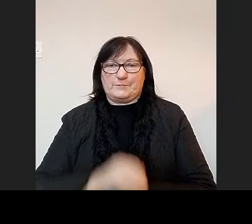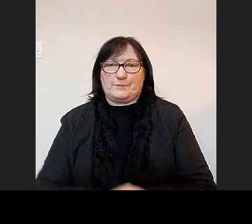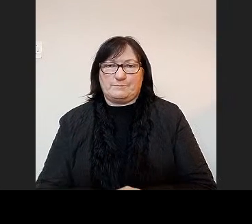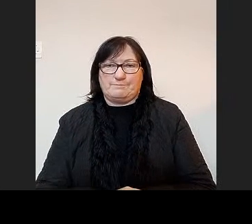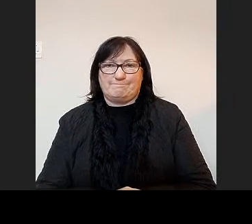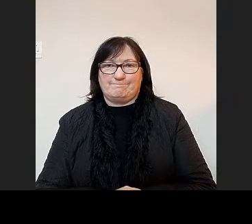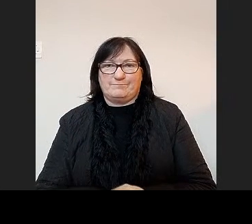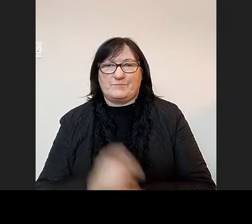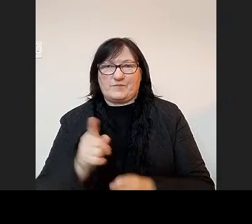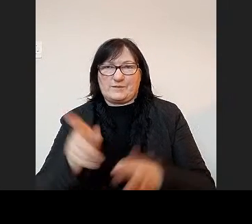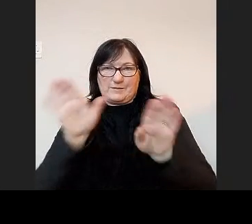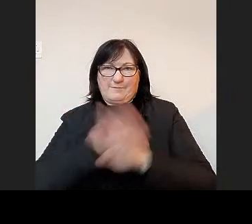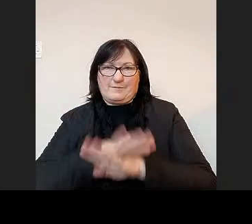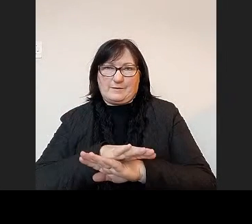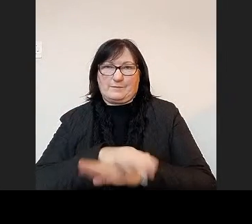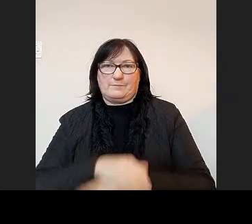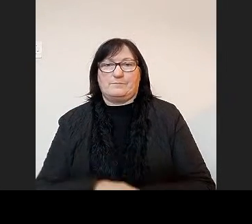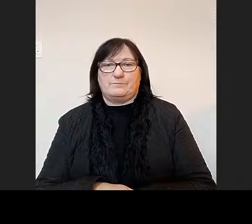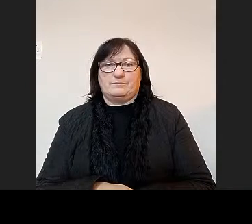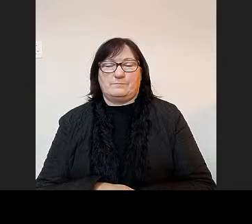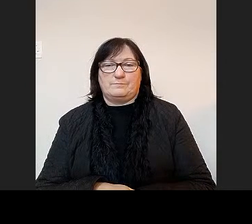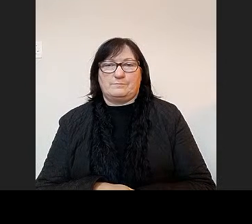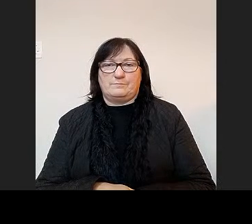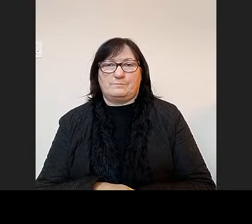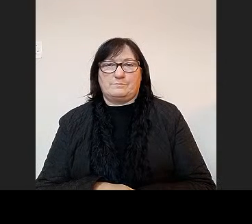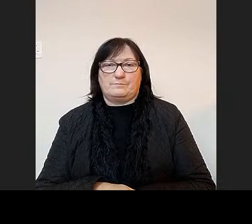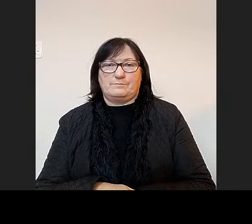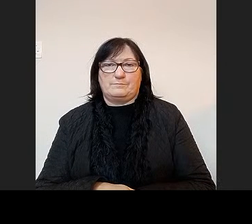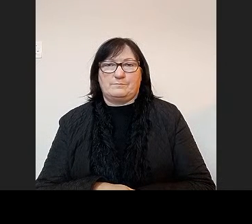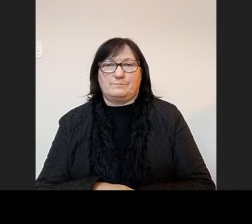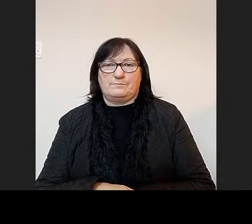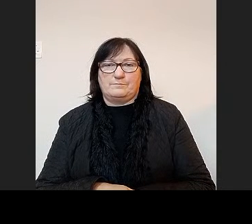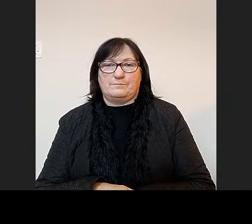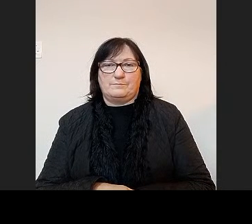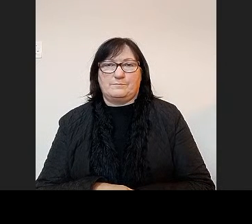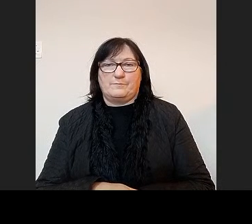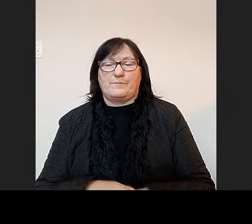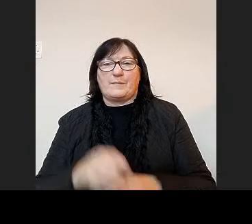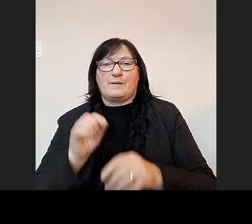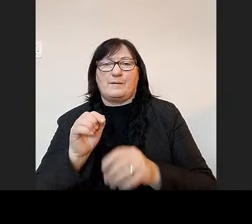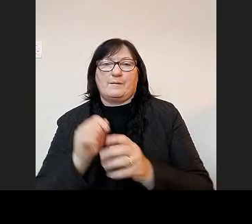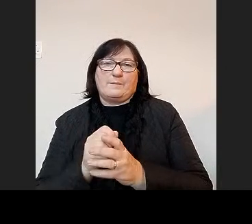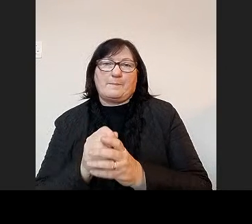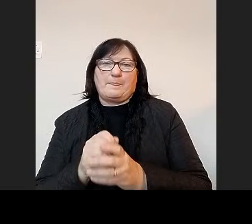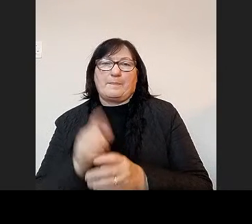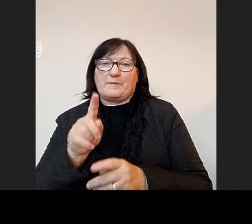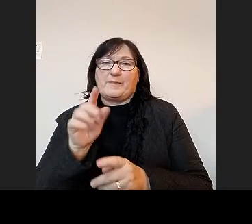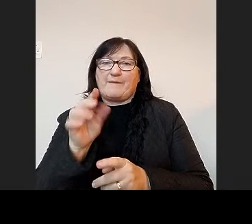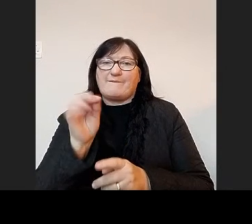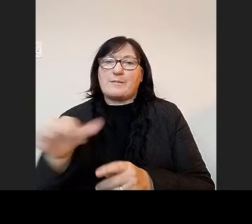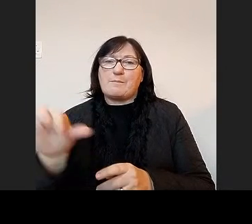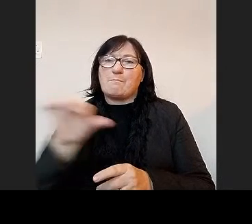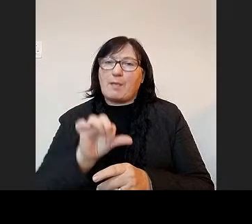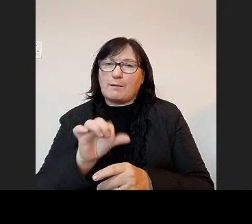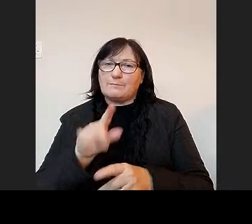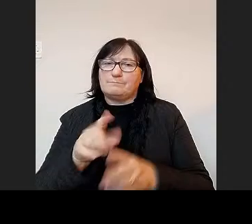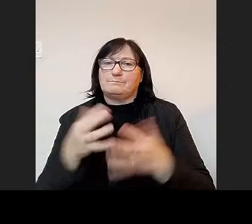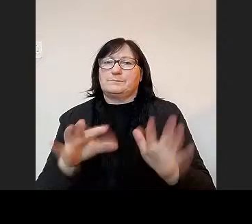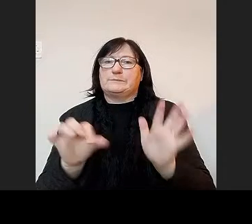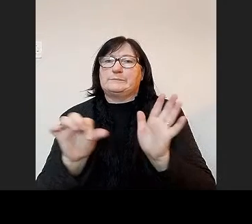but feedback is the breakfast of the champions. we will want to hear from